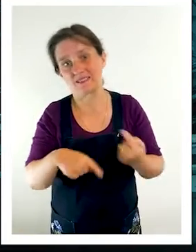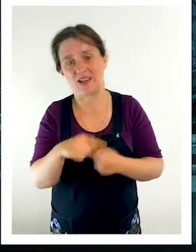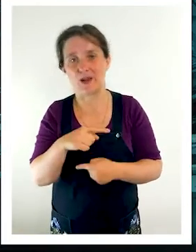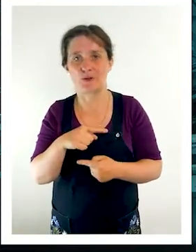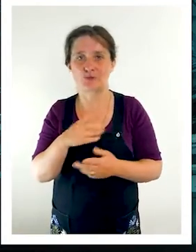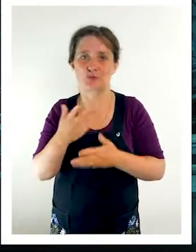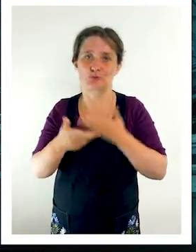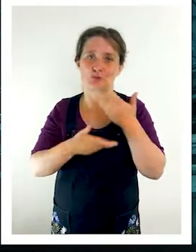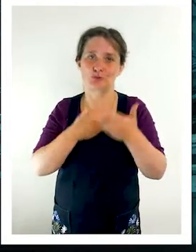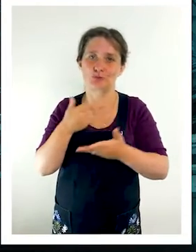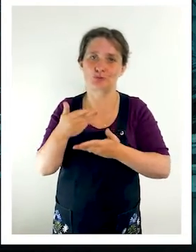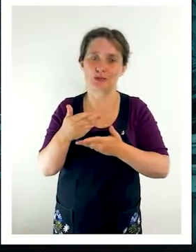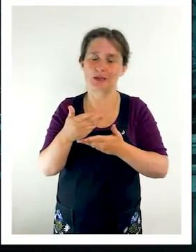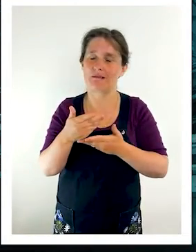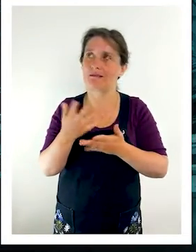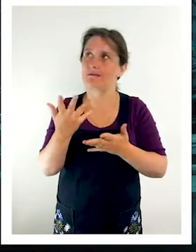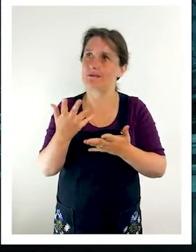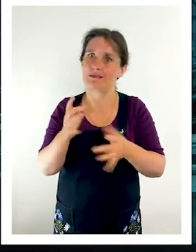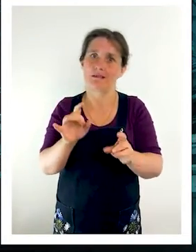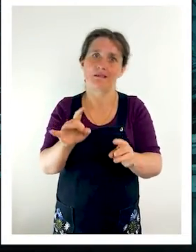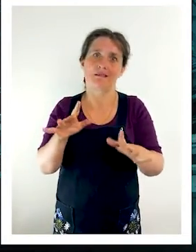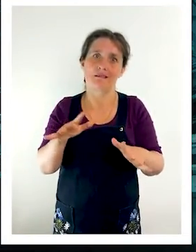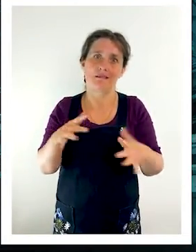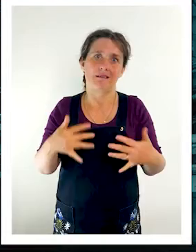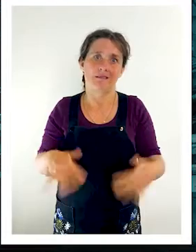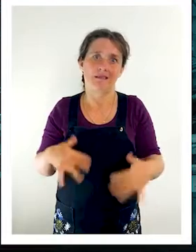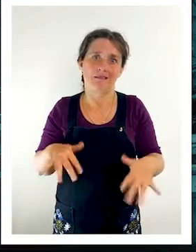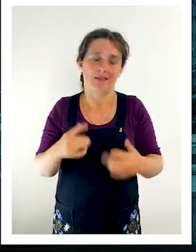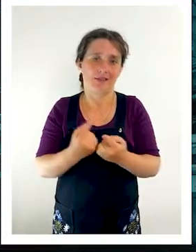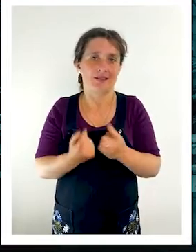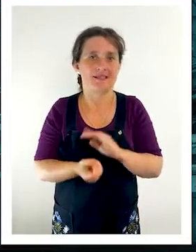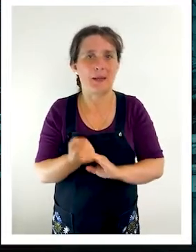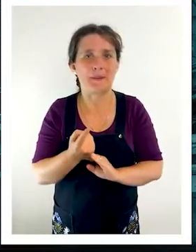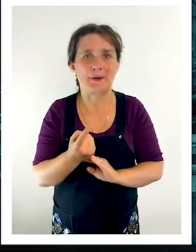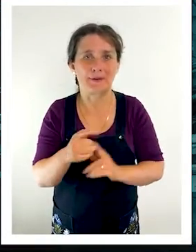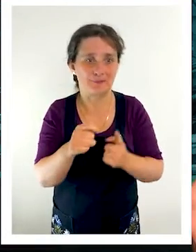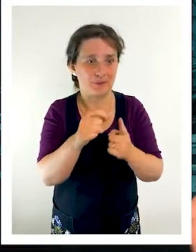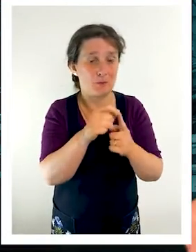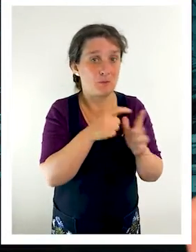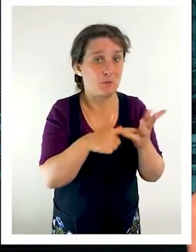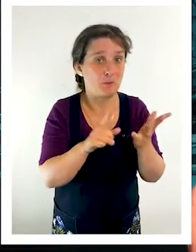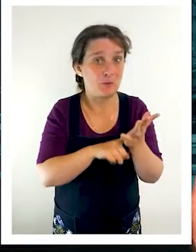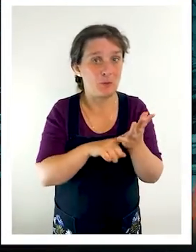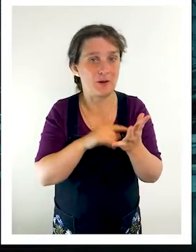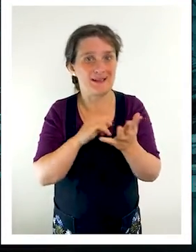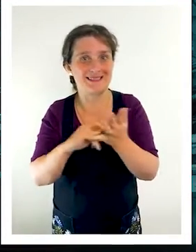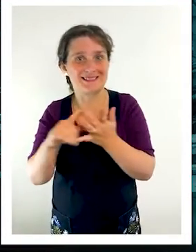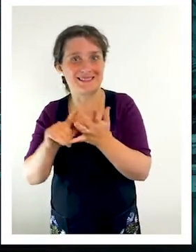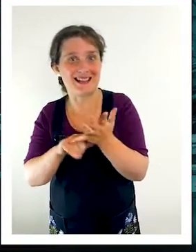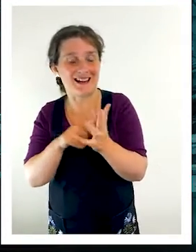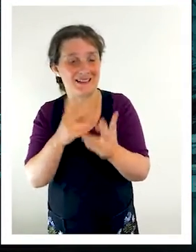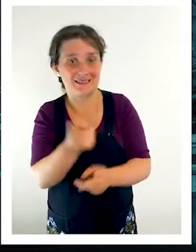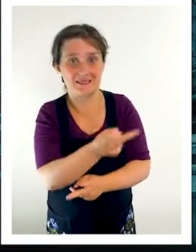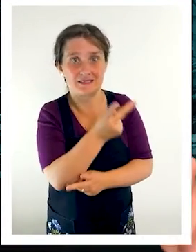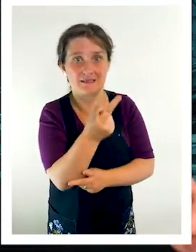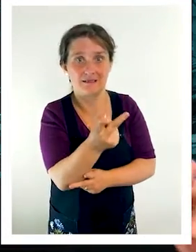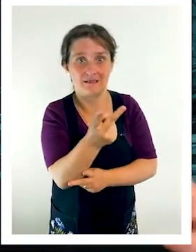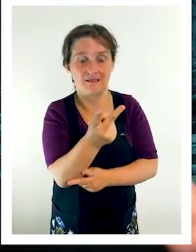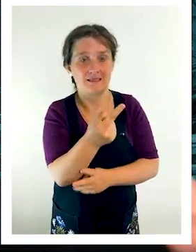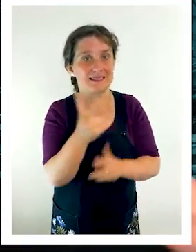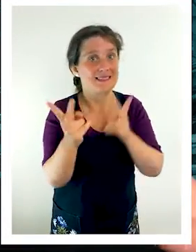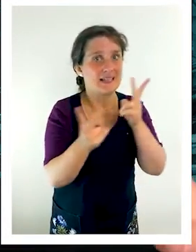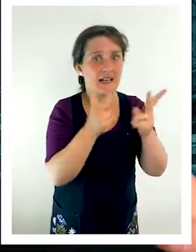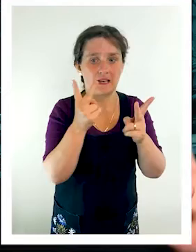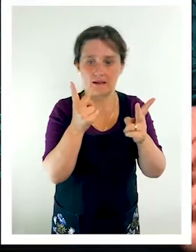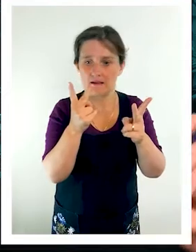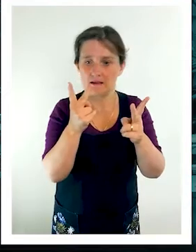of amazing miracles that happen. As Paul and Silas start to sing, prison doors break